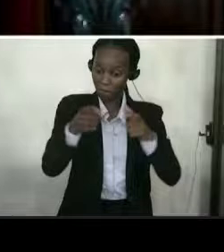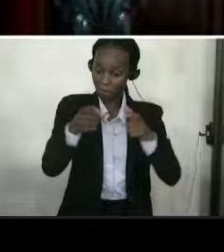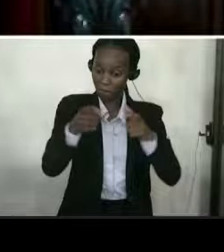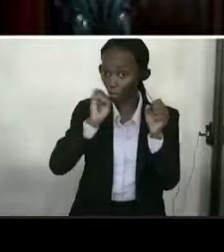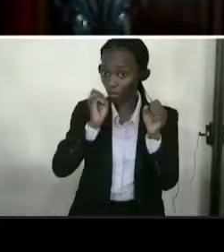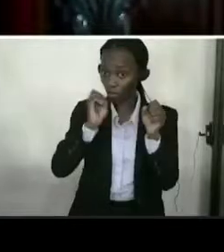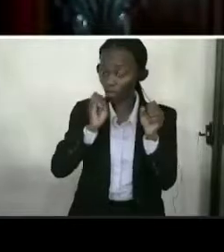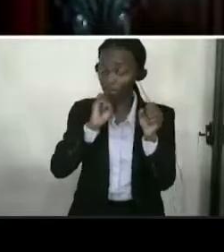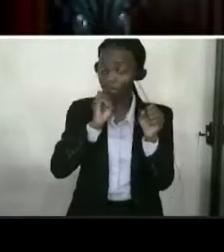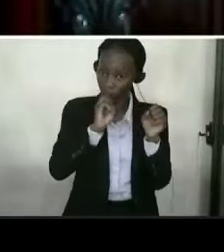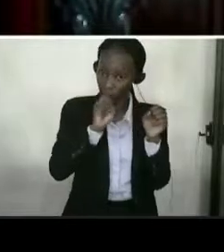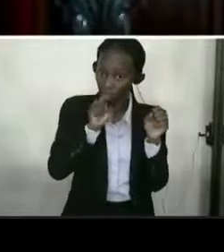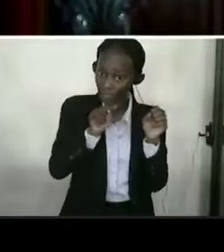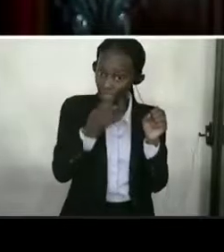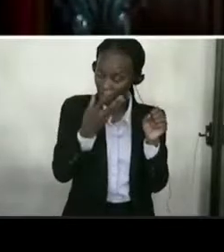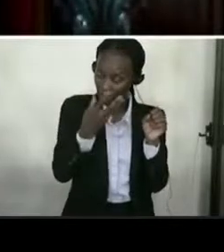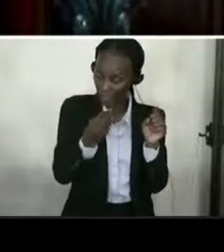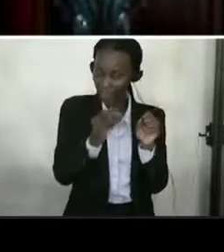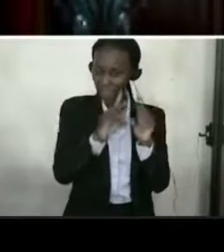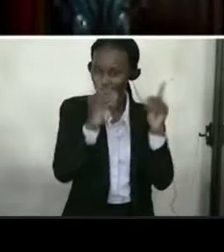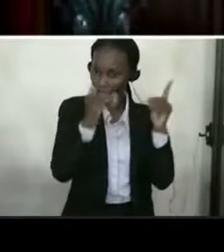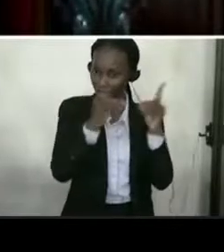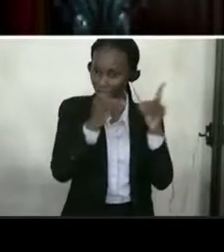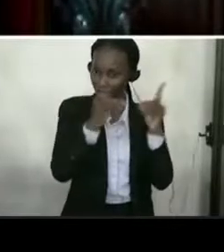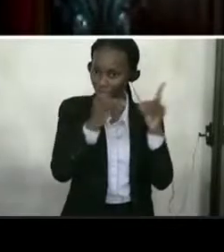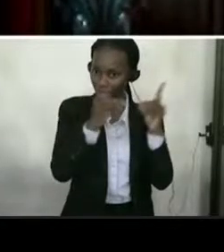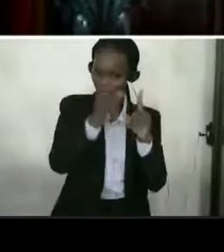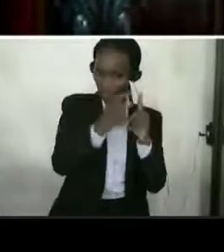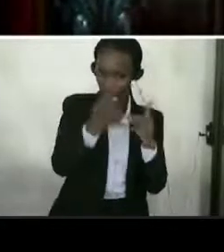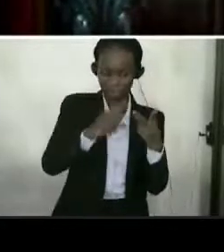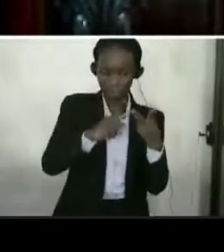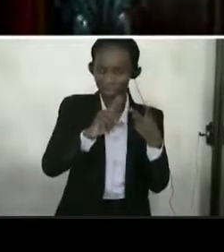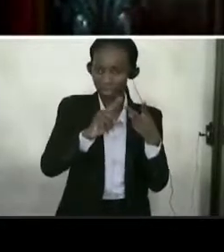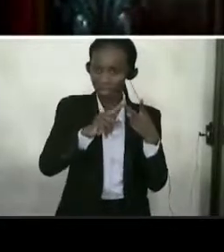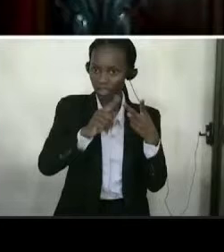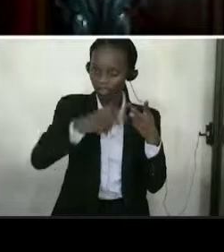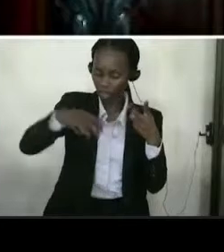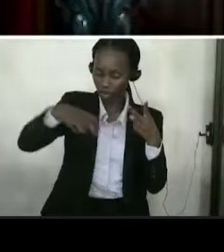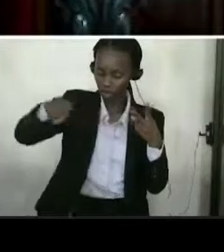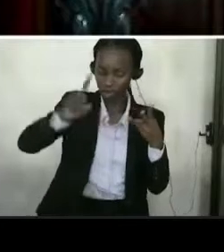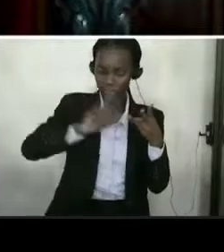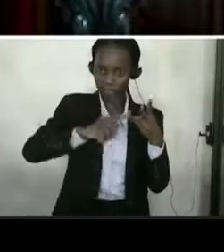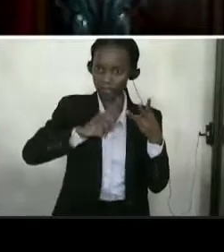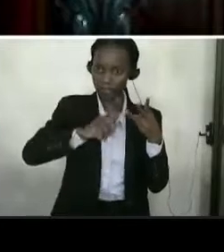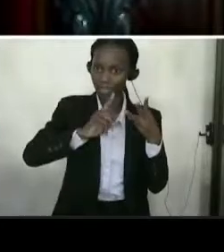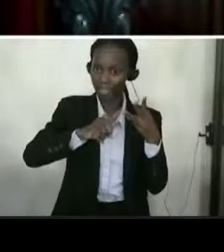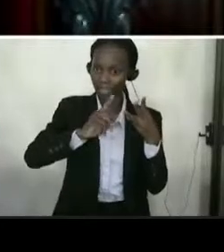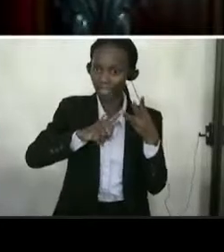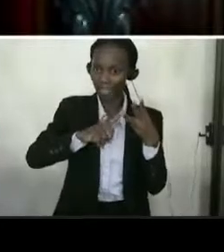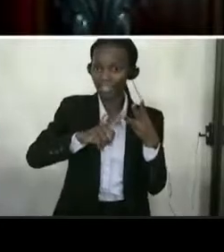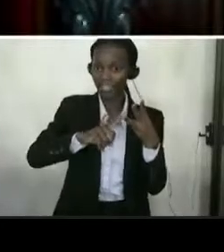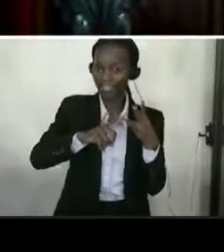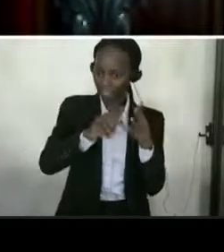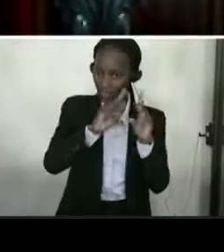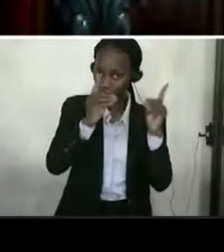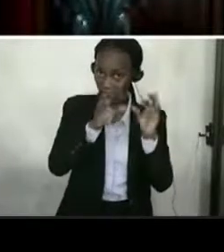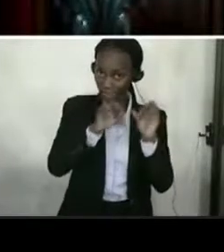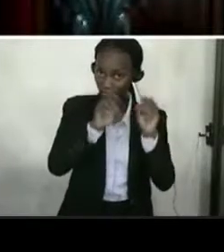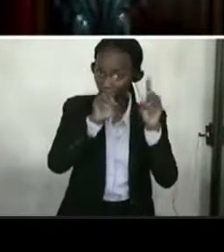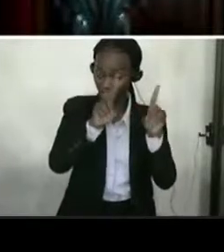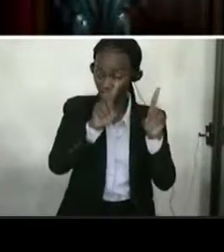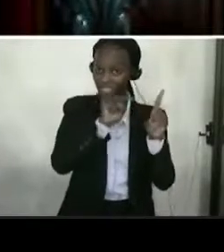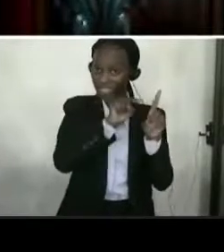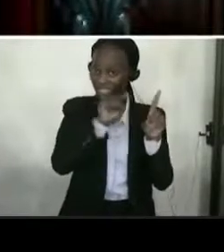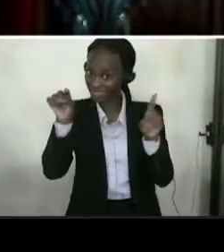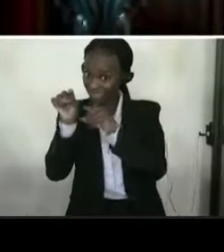of Health, the Department of Economic Development, Tourism, and Environmental Affairs, the Department of Education, and others is